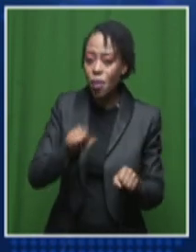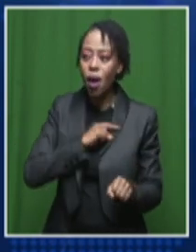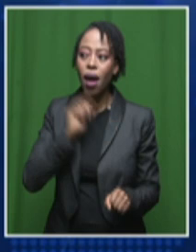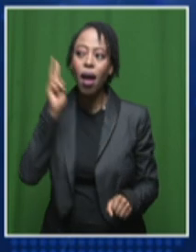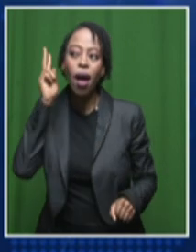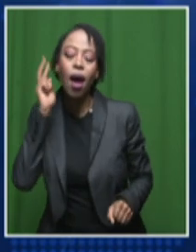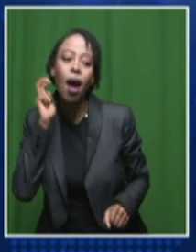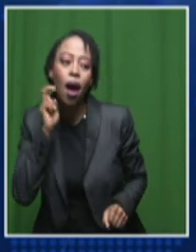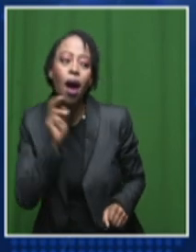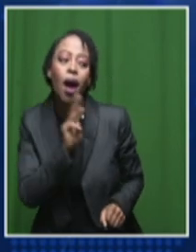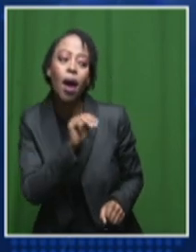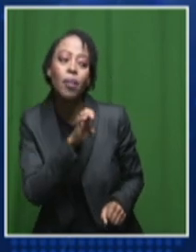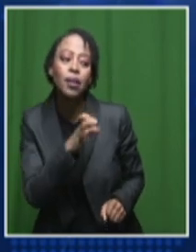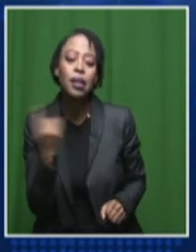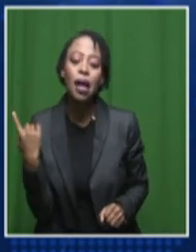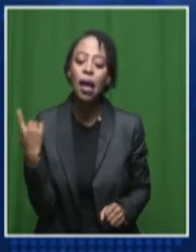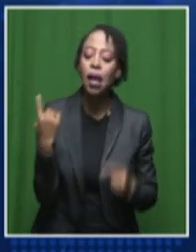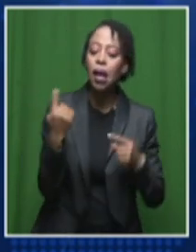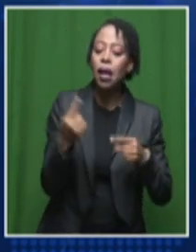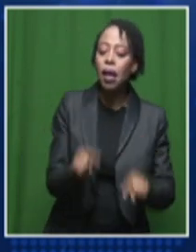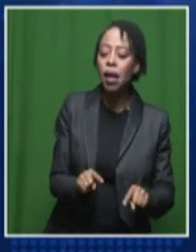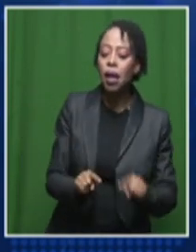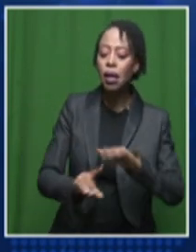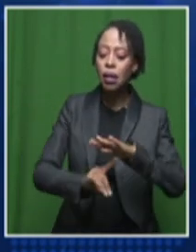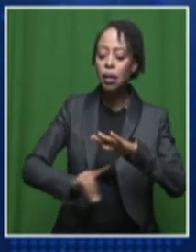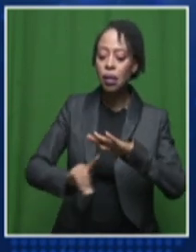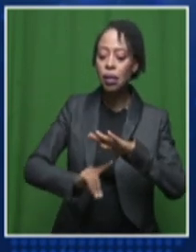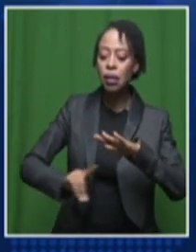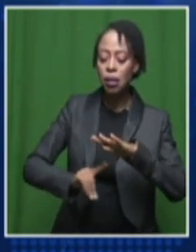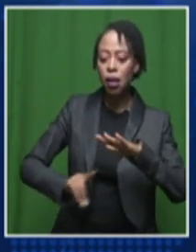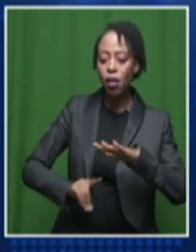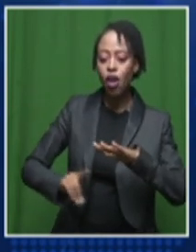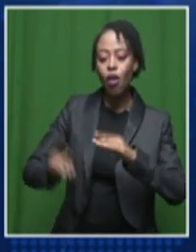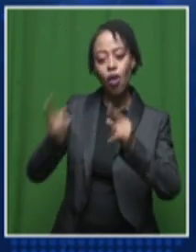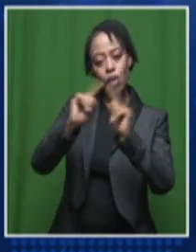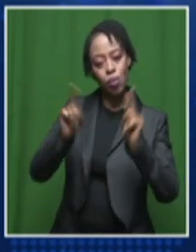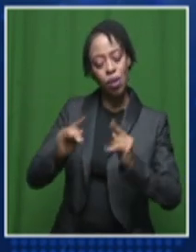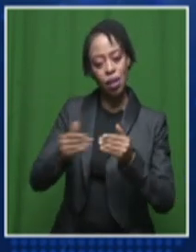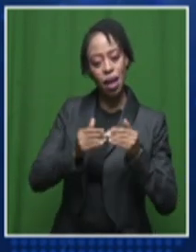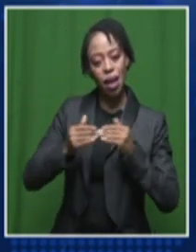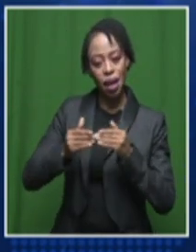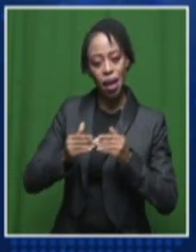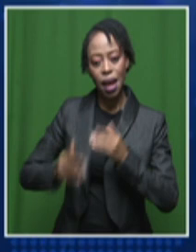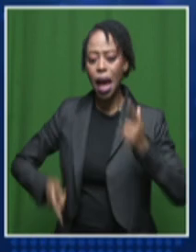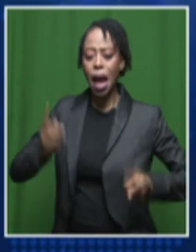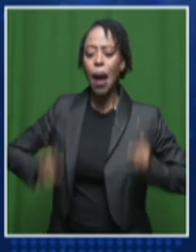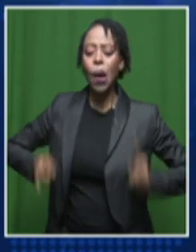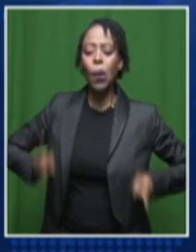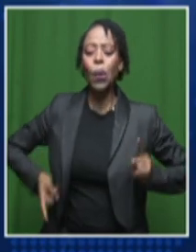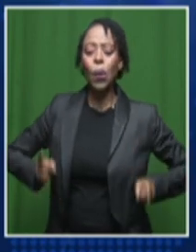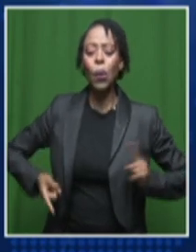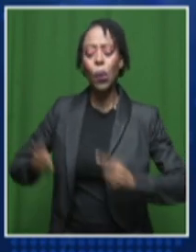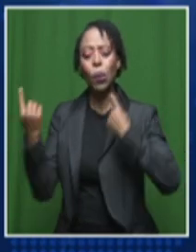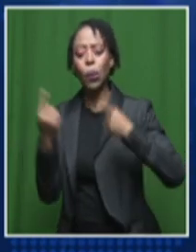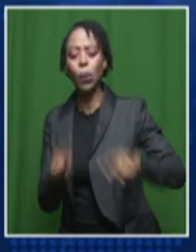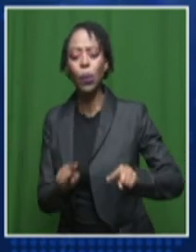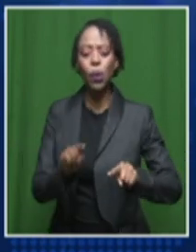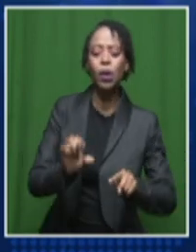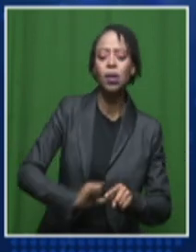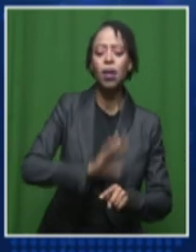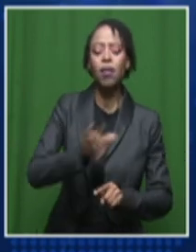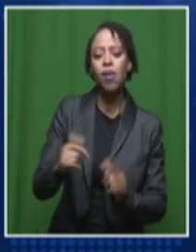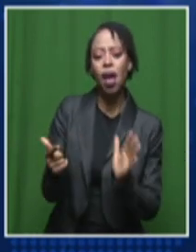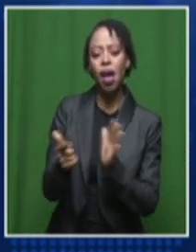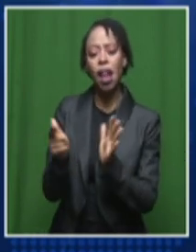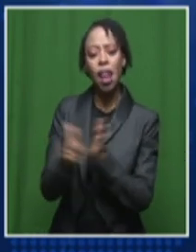the MEC is coming to this district with specialist care, they leave their country, enter South Africa